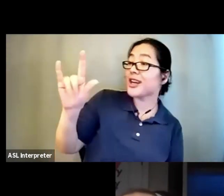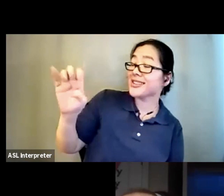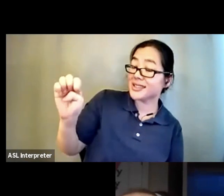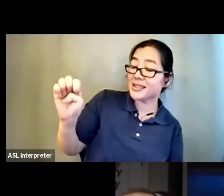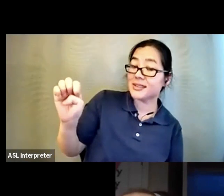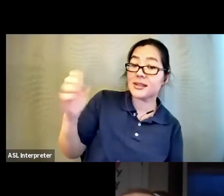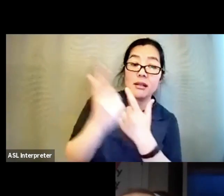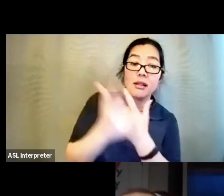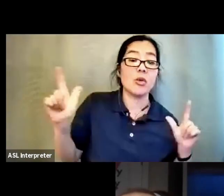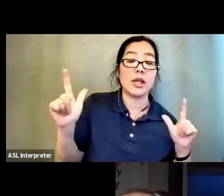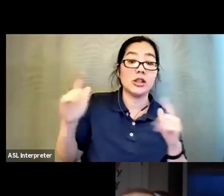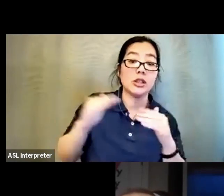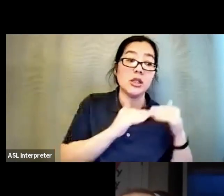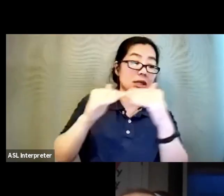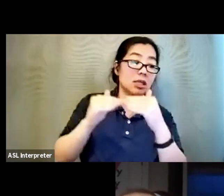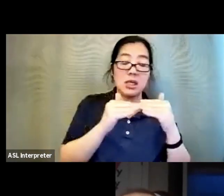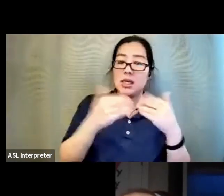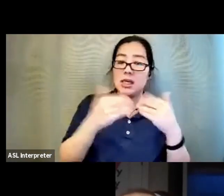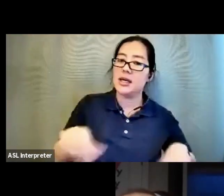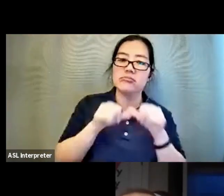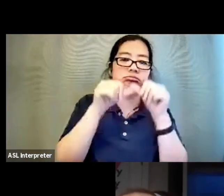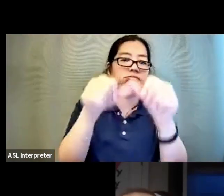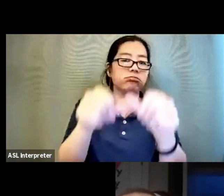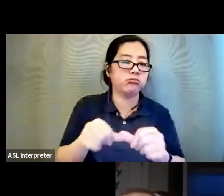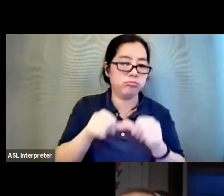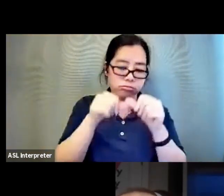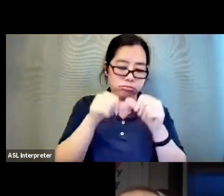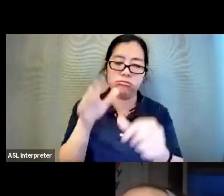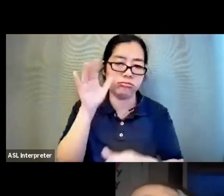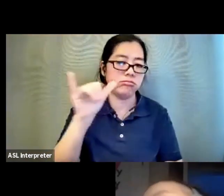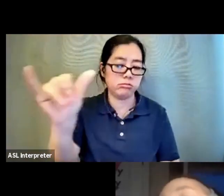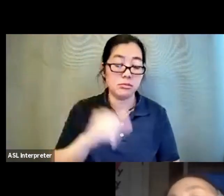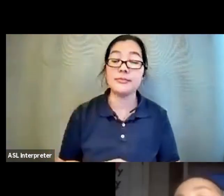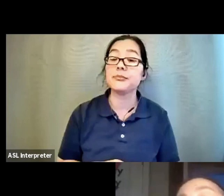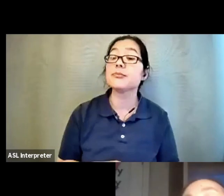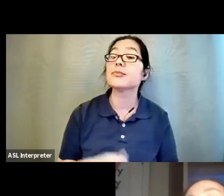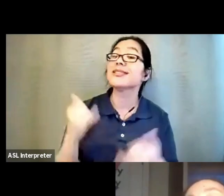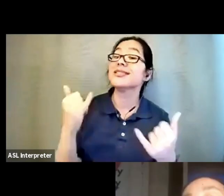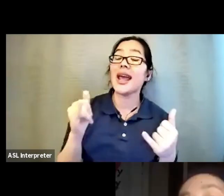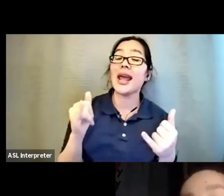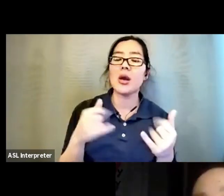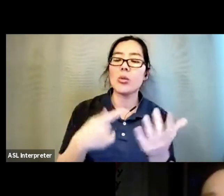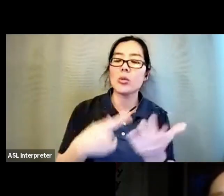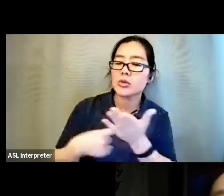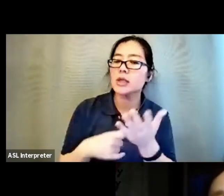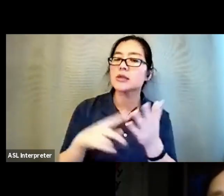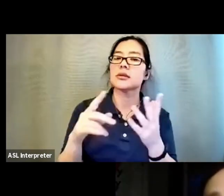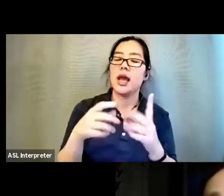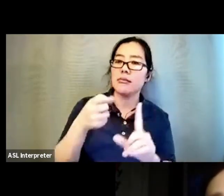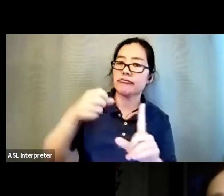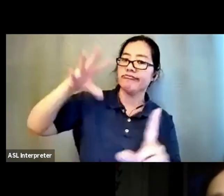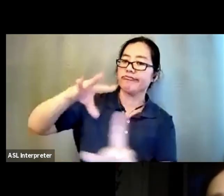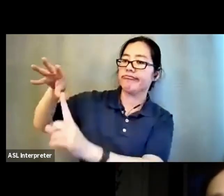long game. So today we're going to talk about some of the people who have been grinding it out and influencing